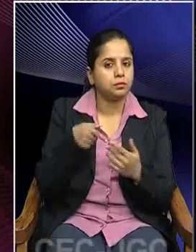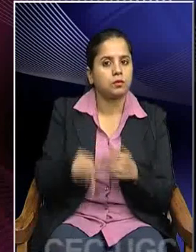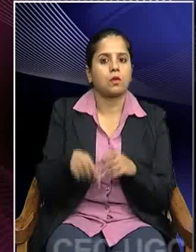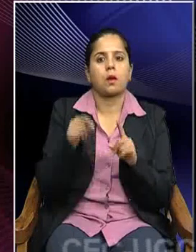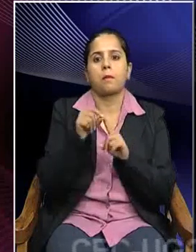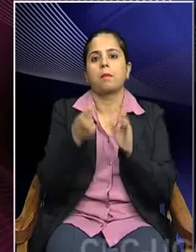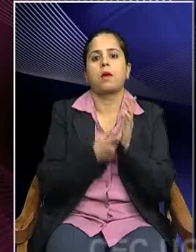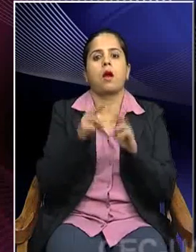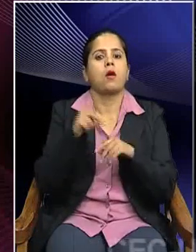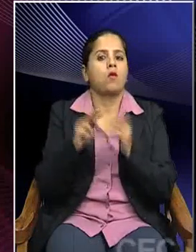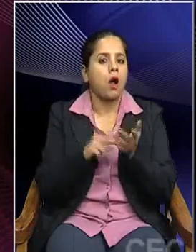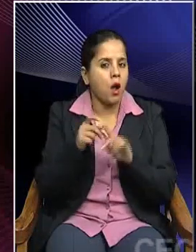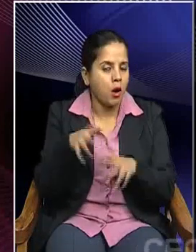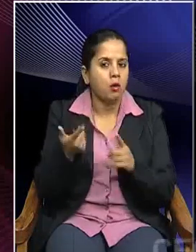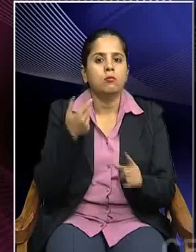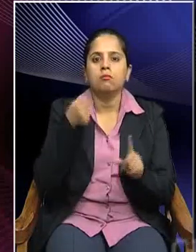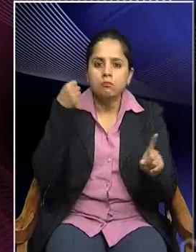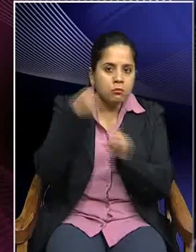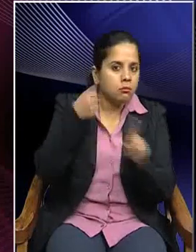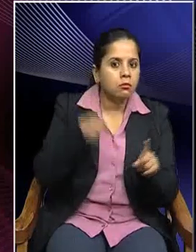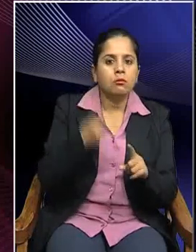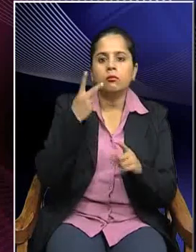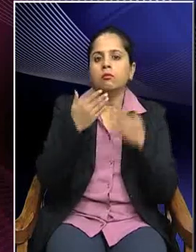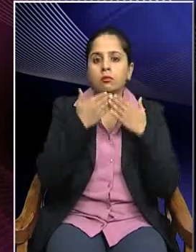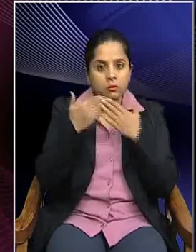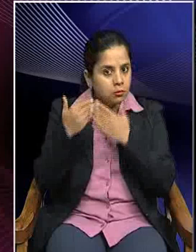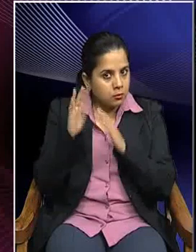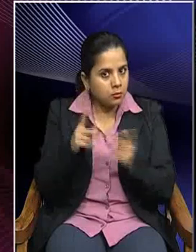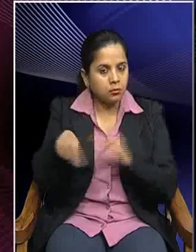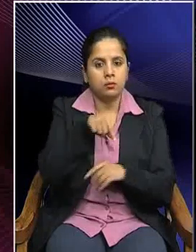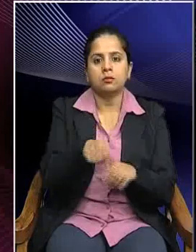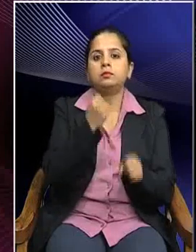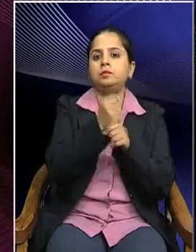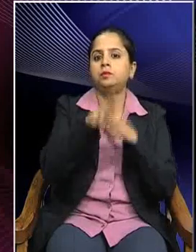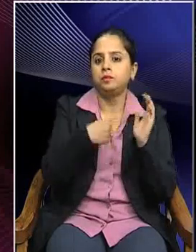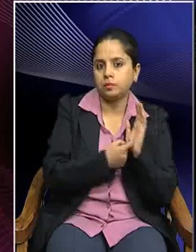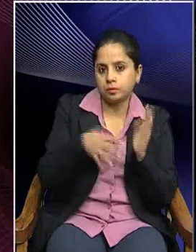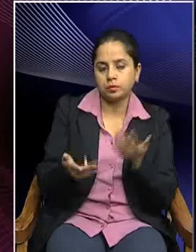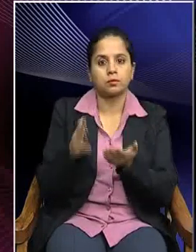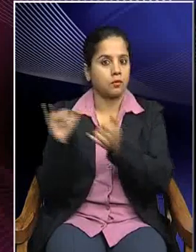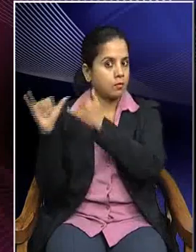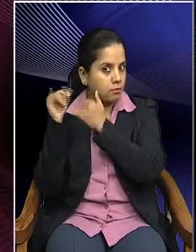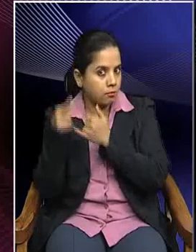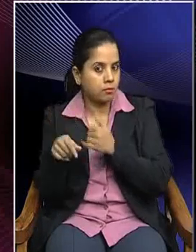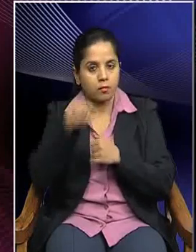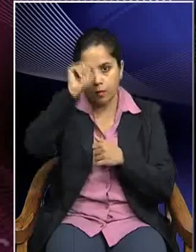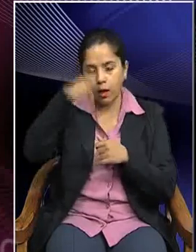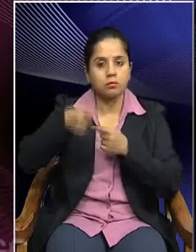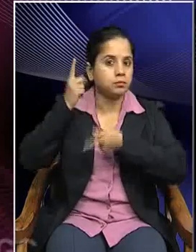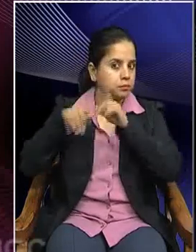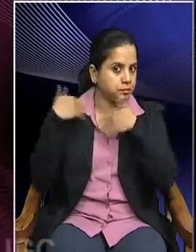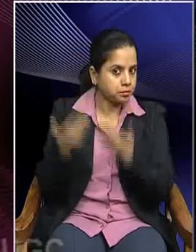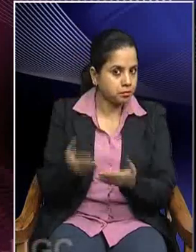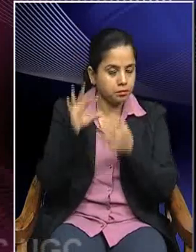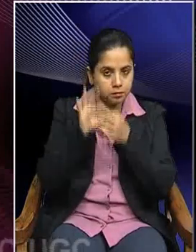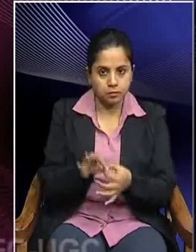profound the impact of the two schools, that is Gandhar and Mathura, is on Indian history or with reference